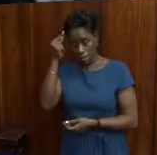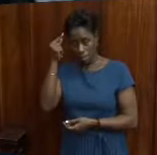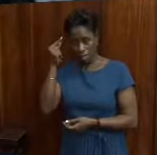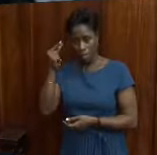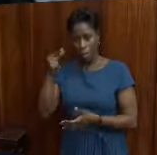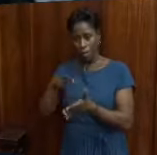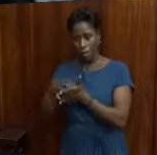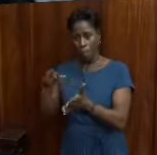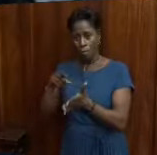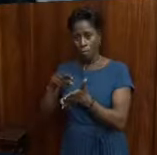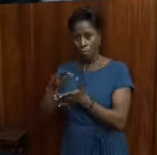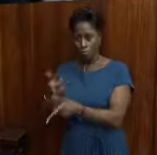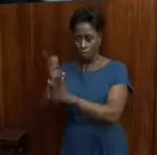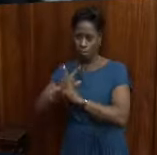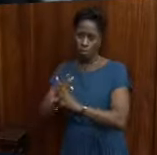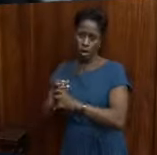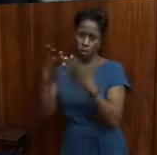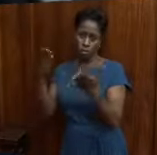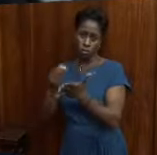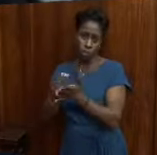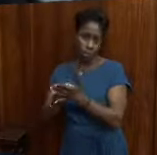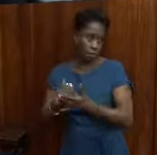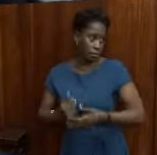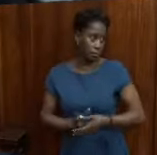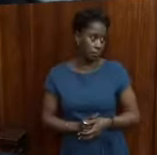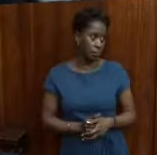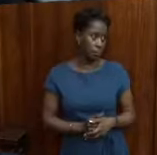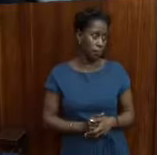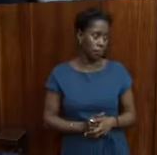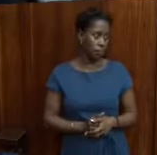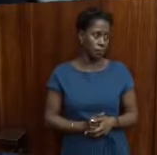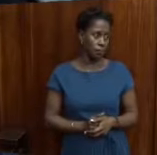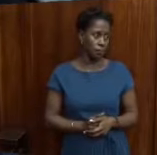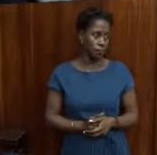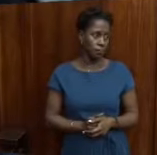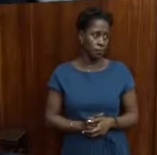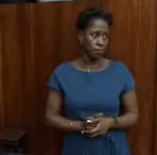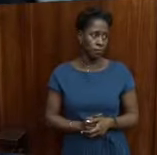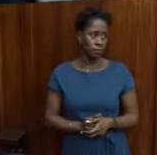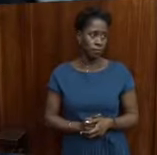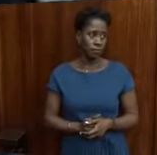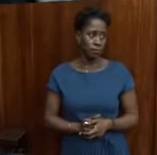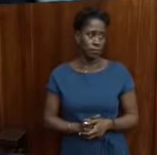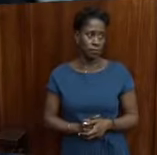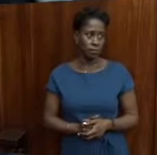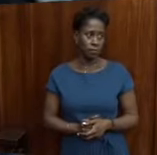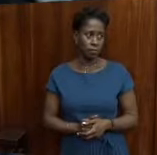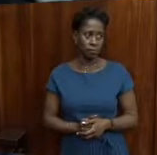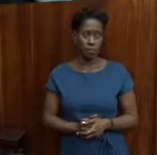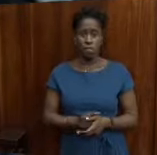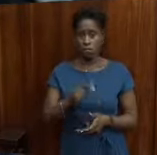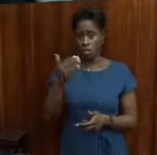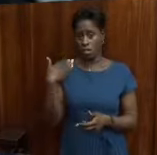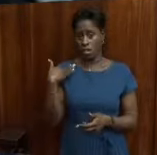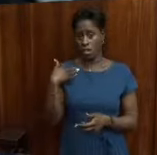Mr. Speaker, in our assessment of the socioeconomic landscape of our country, we have identified 7 major challenges